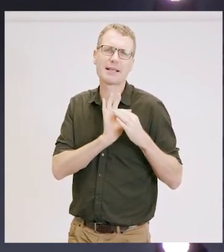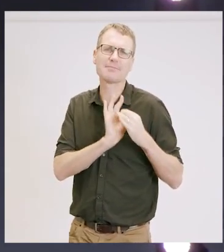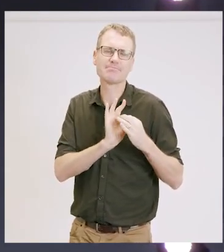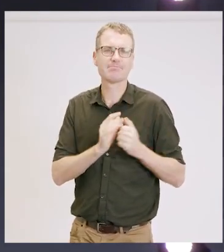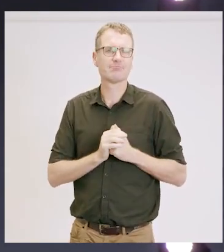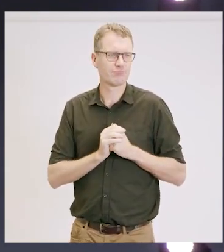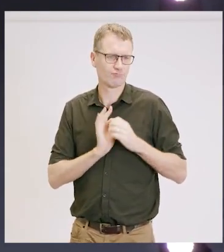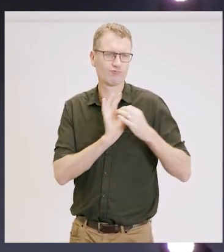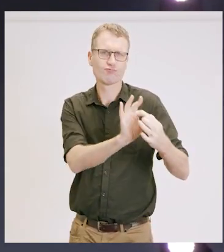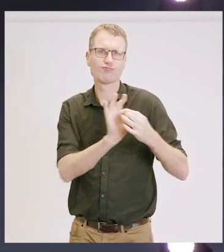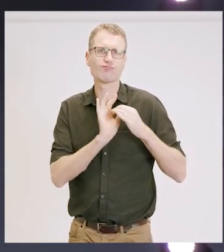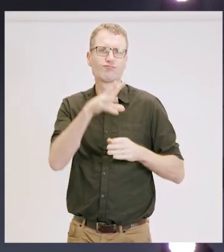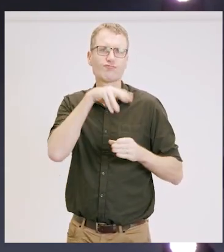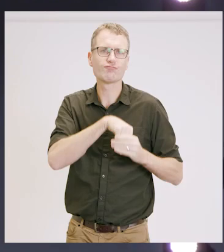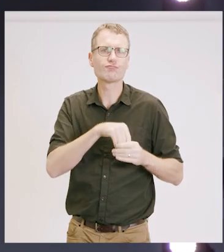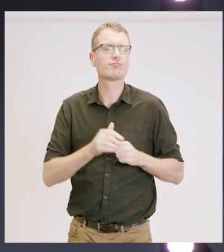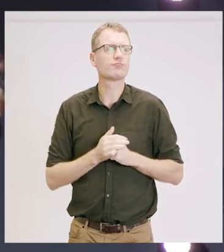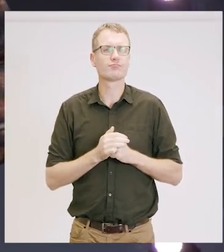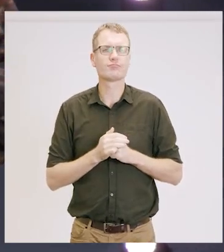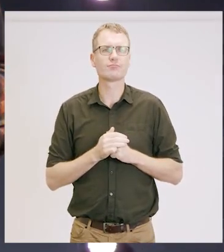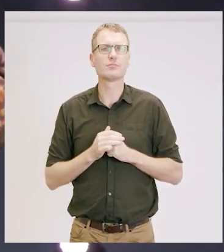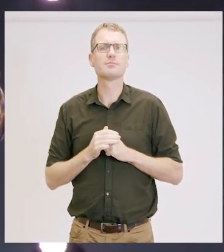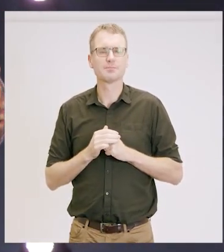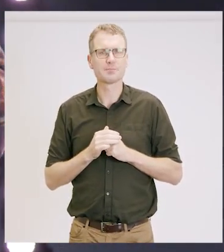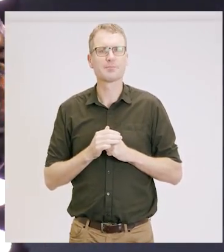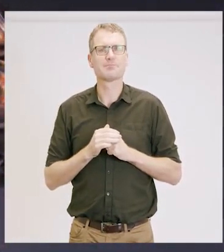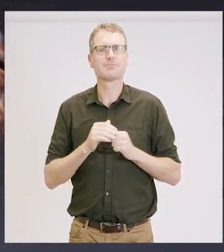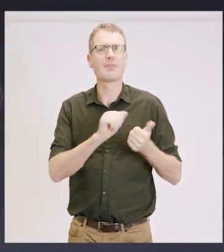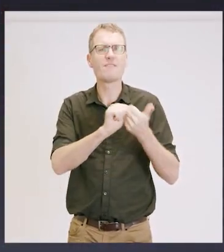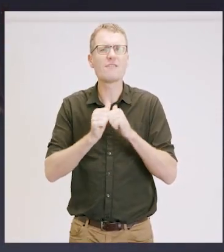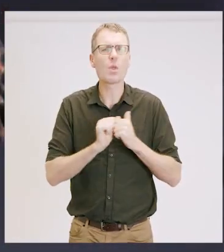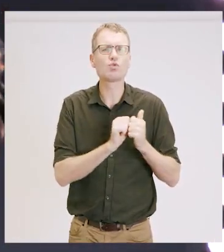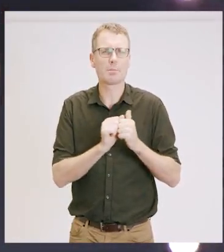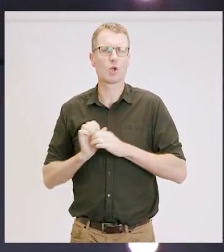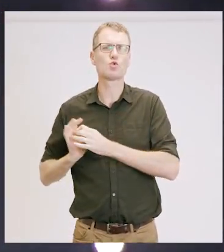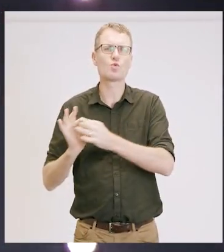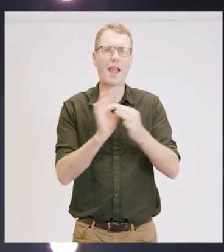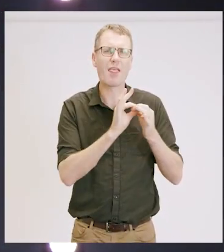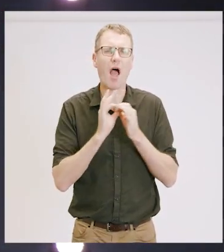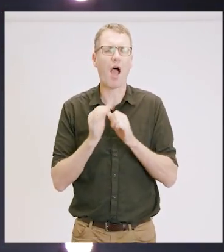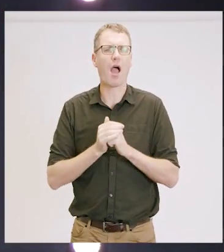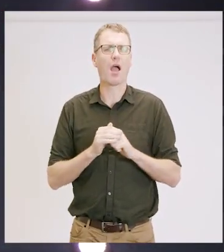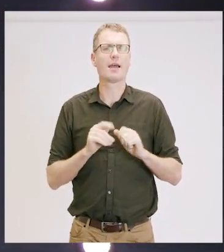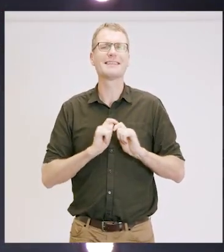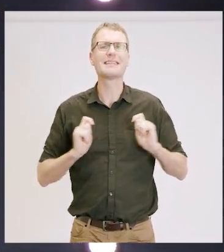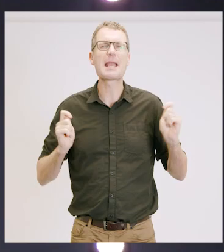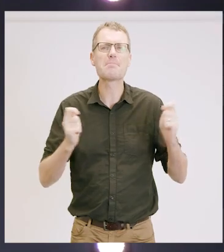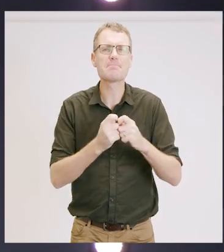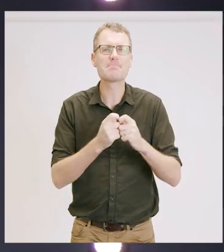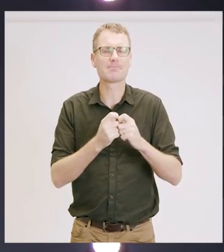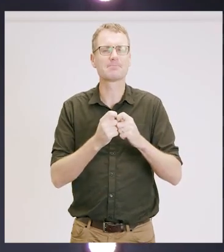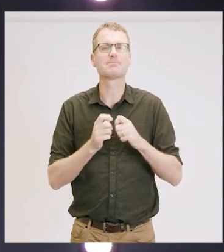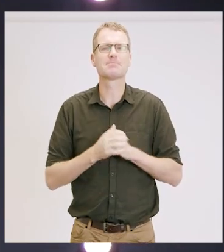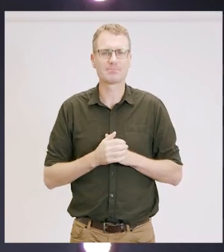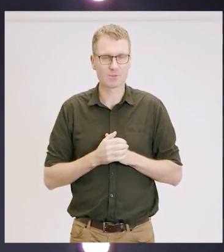communion, fellowship, something that's done together. It talks about team. There's a relatedness. See, I've got to give a whole